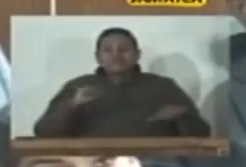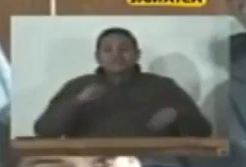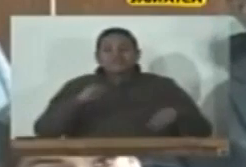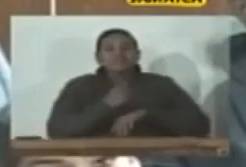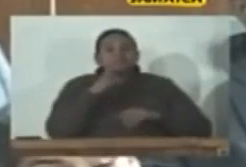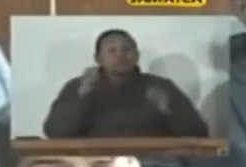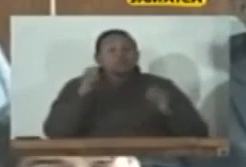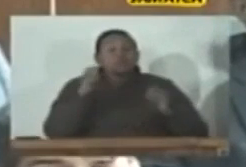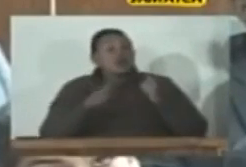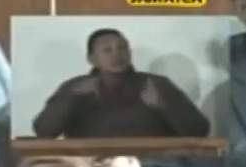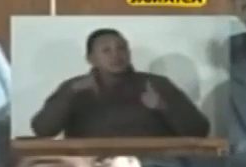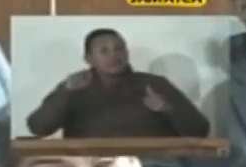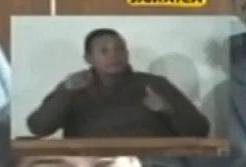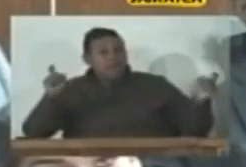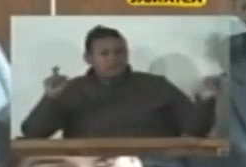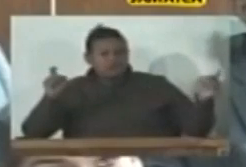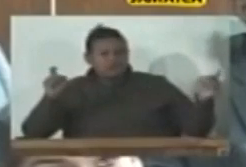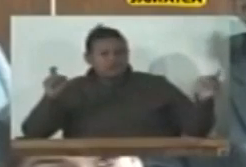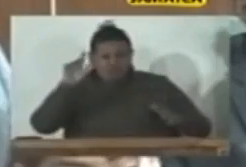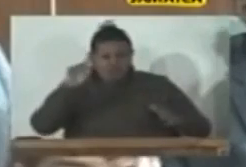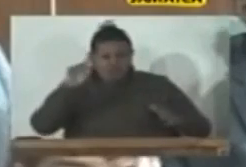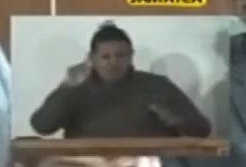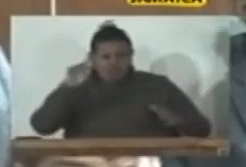enjoying today.